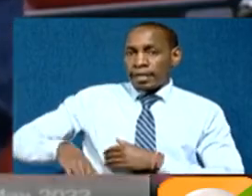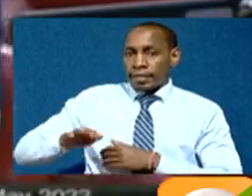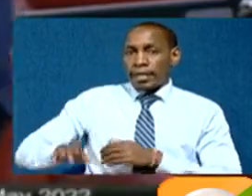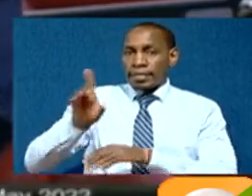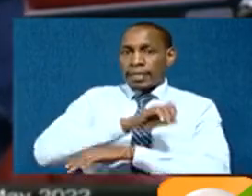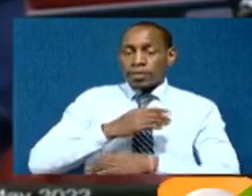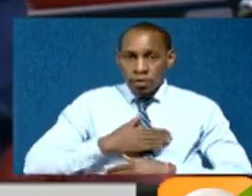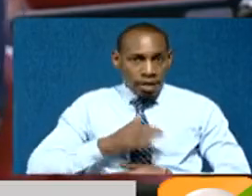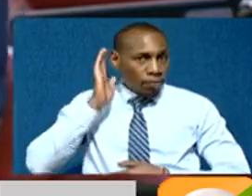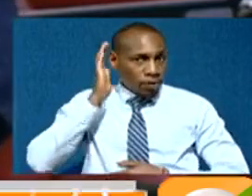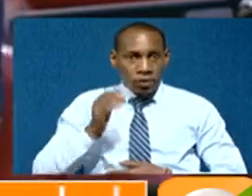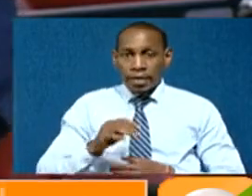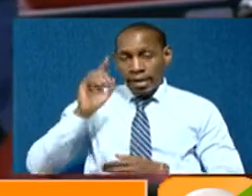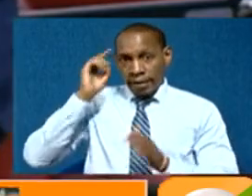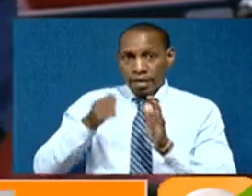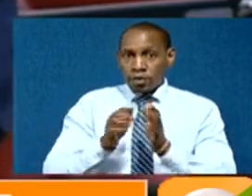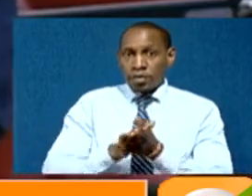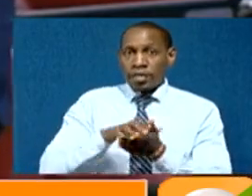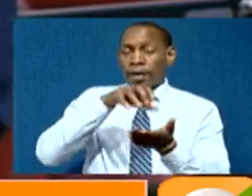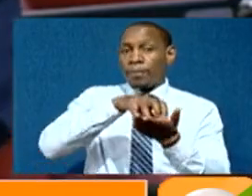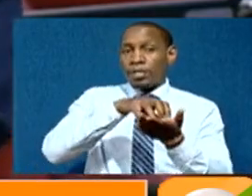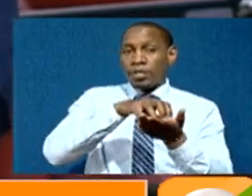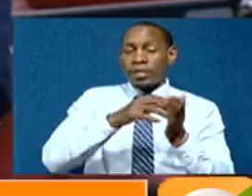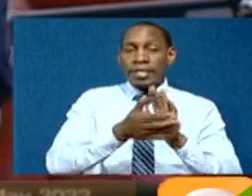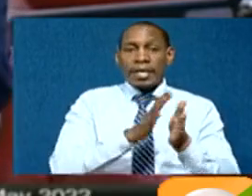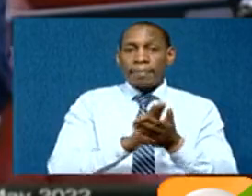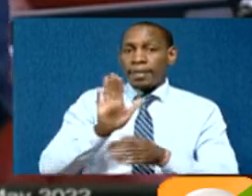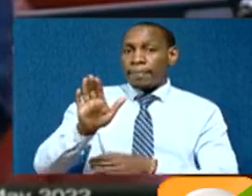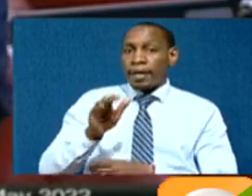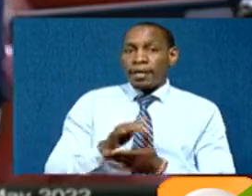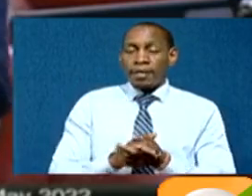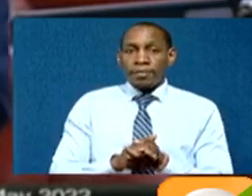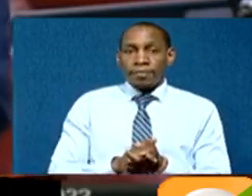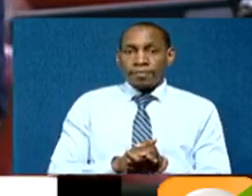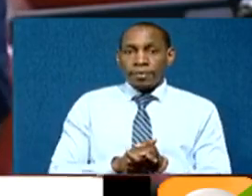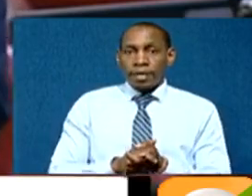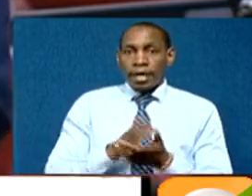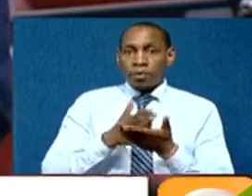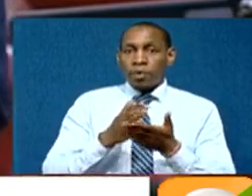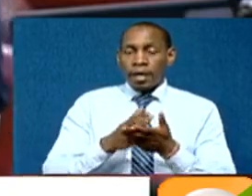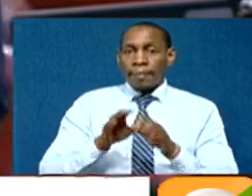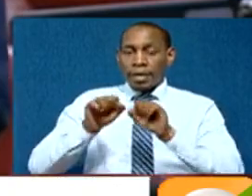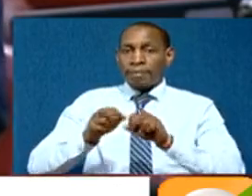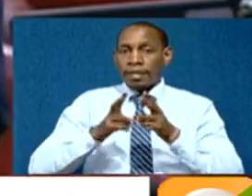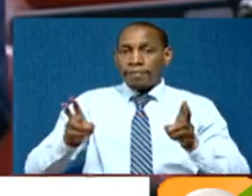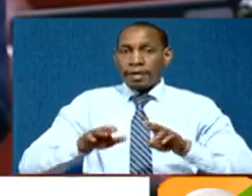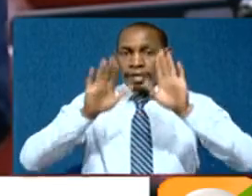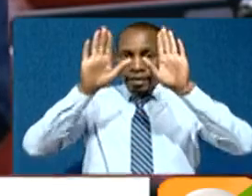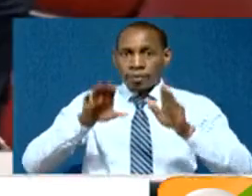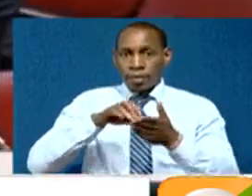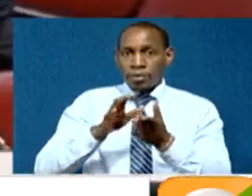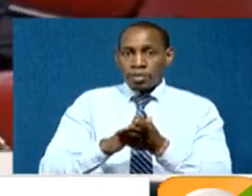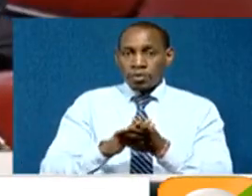Duale realized that this position was empty. He was in an extremely important position to raise this